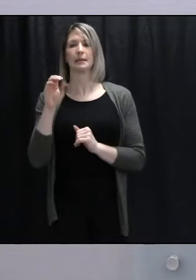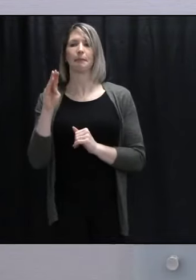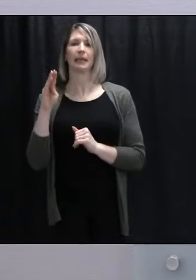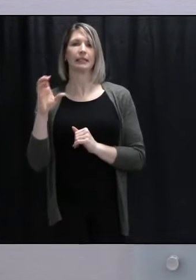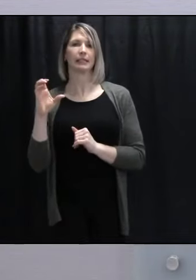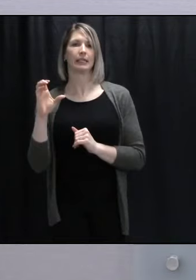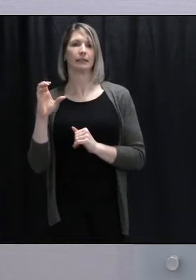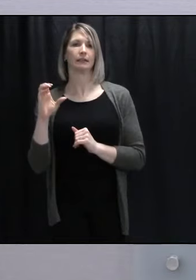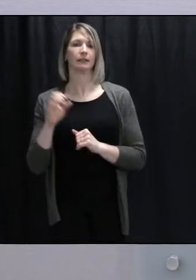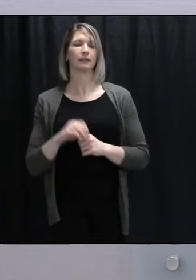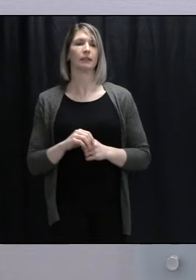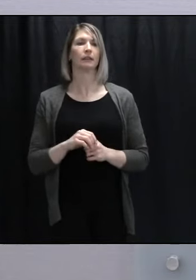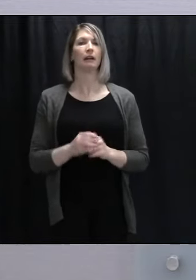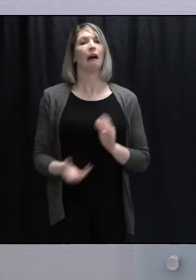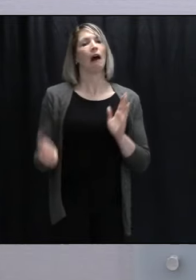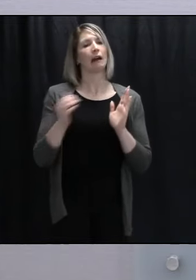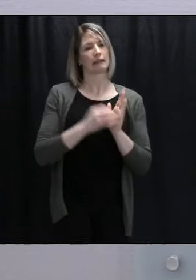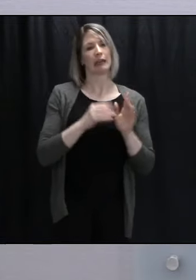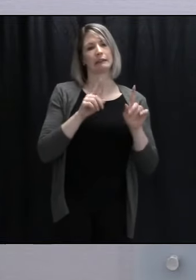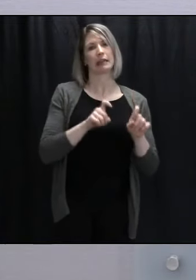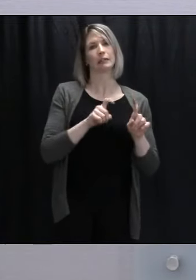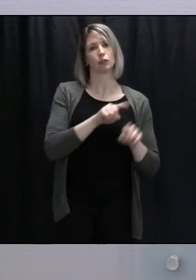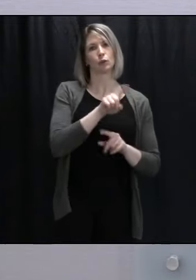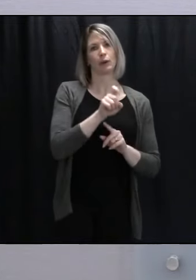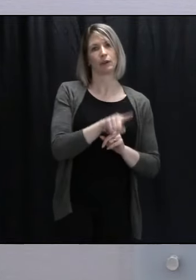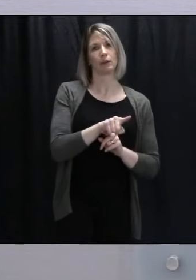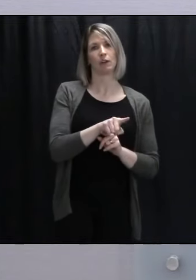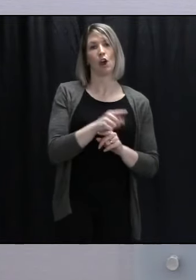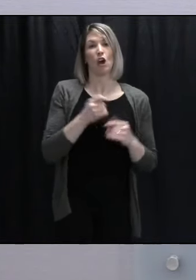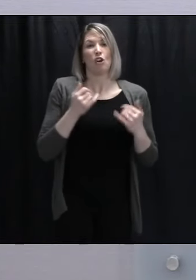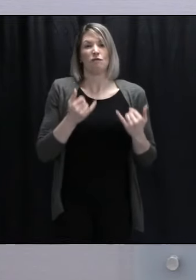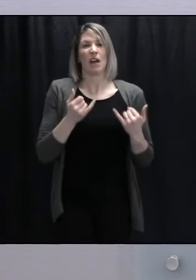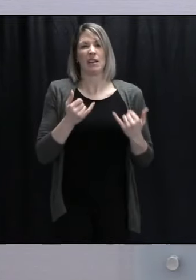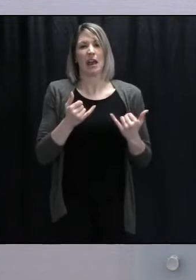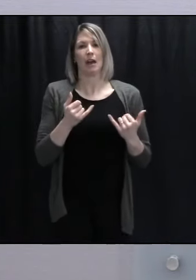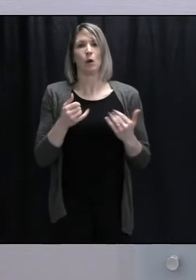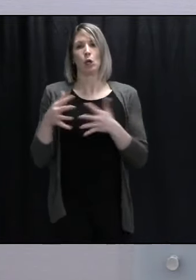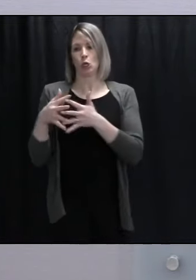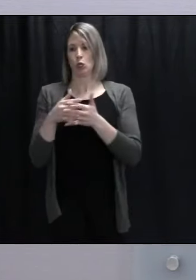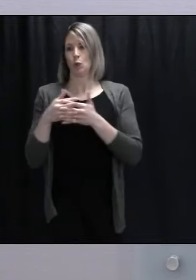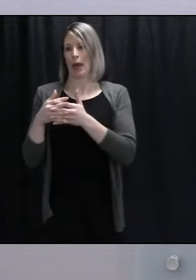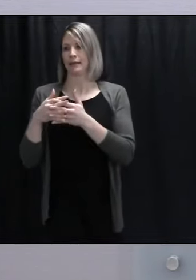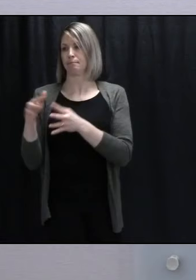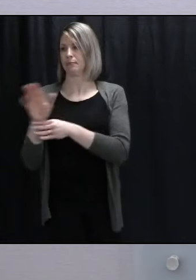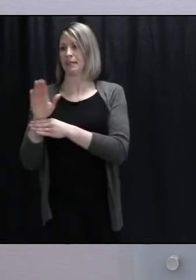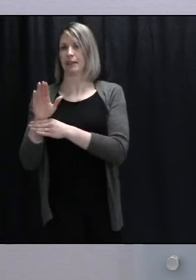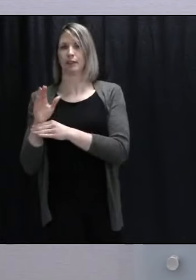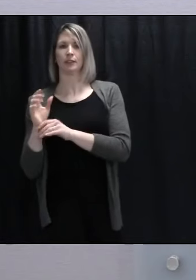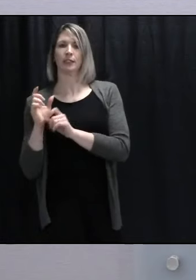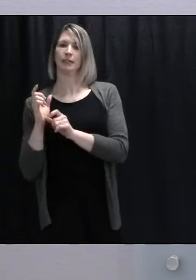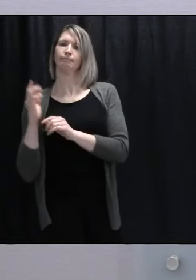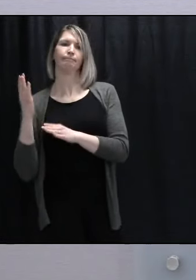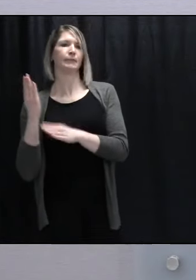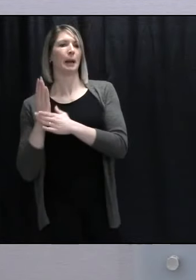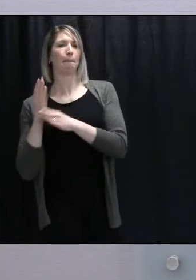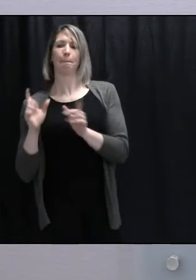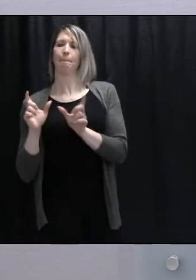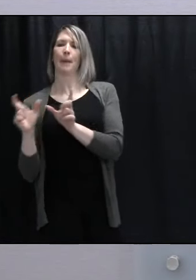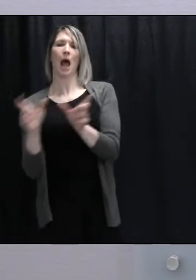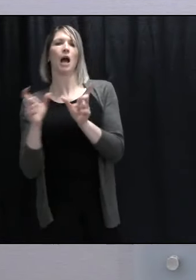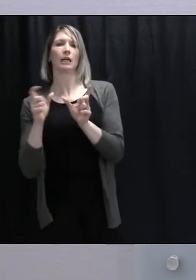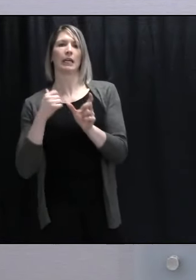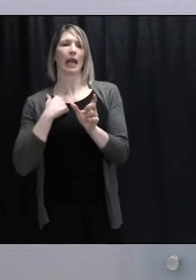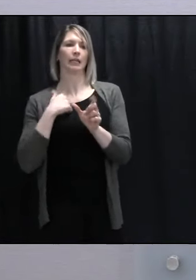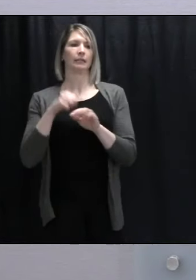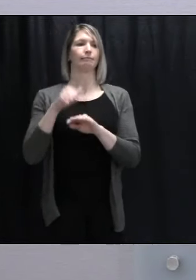seen the United States block the shipment of N95 masks to Canada. What sort of challenge does that present, and will